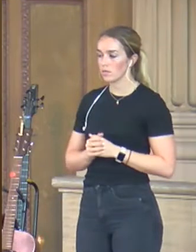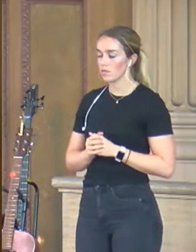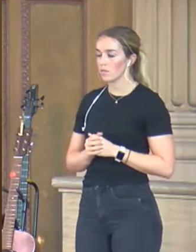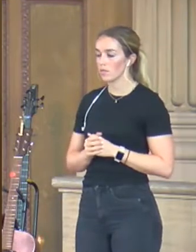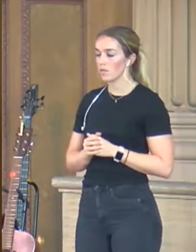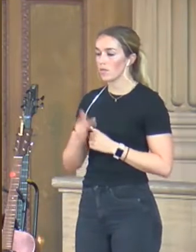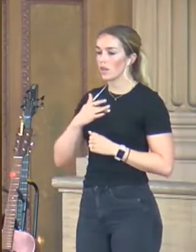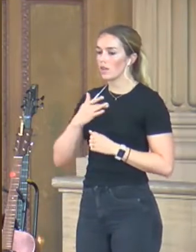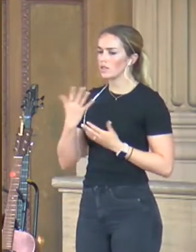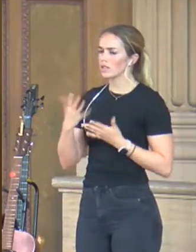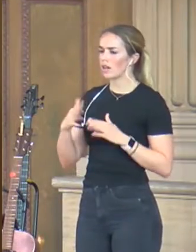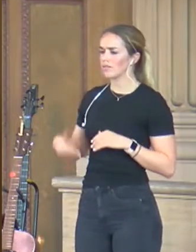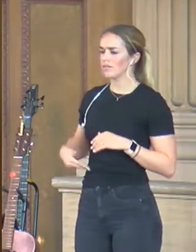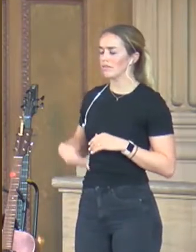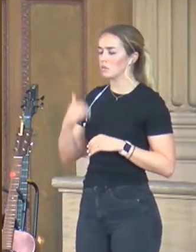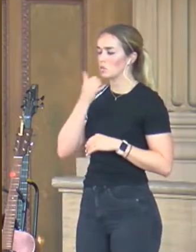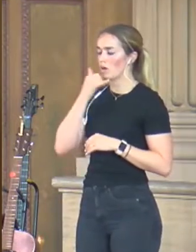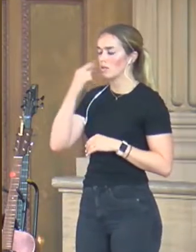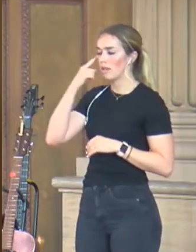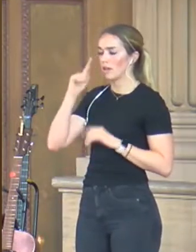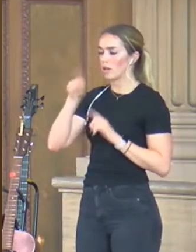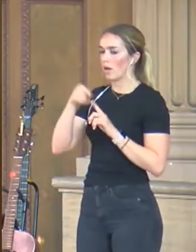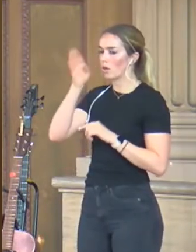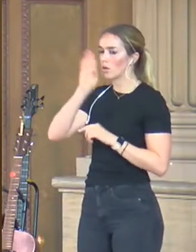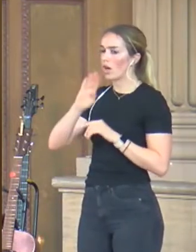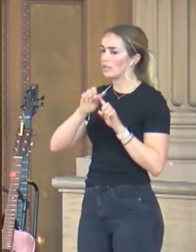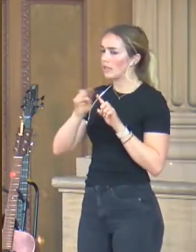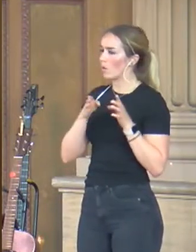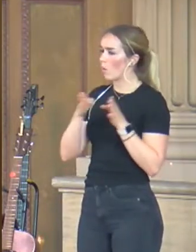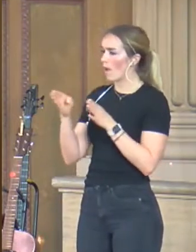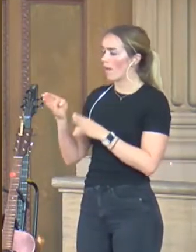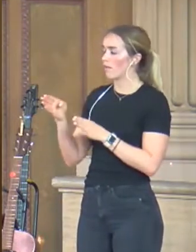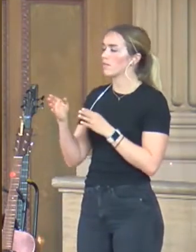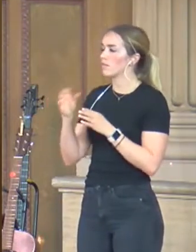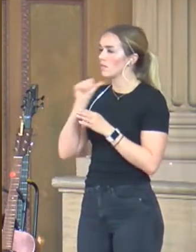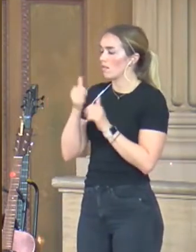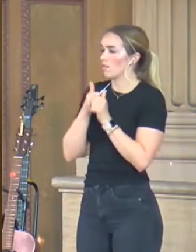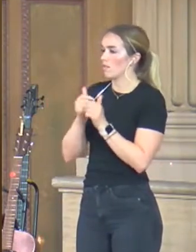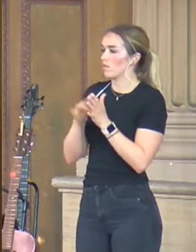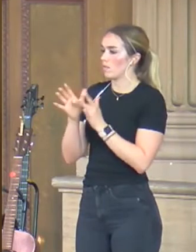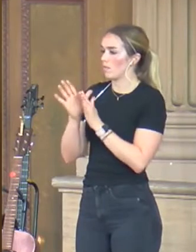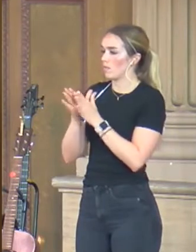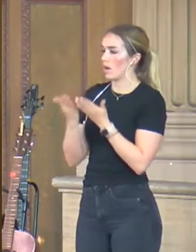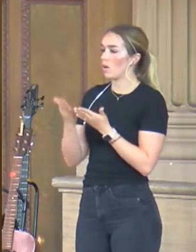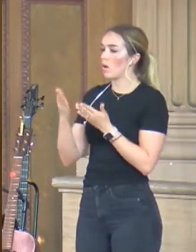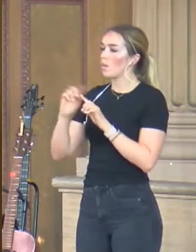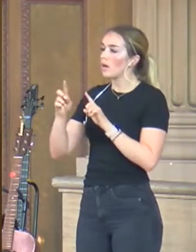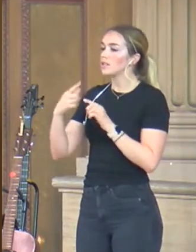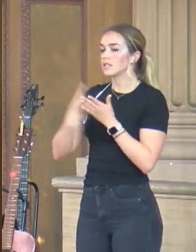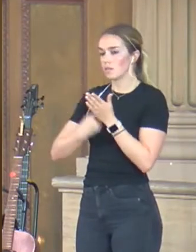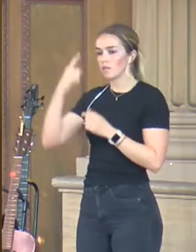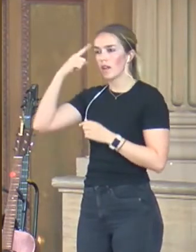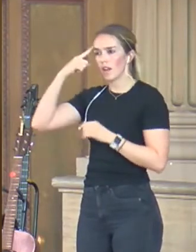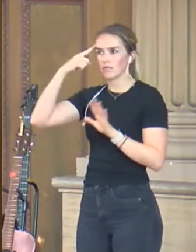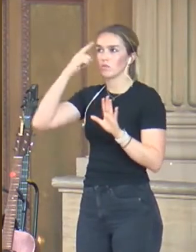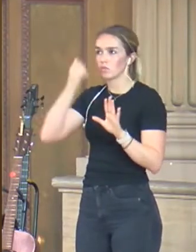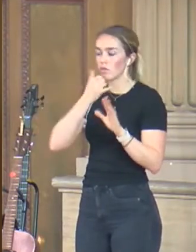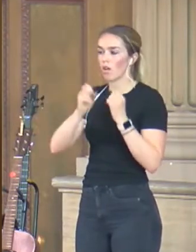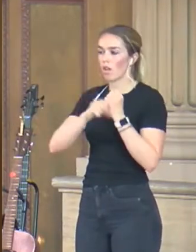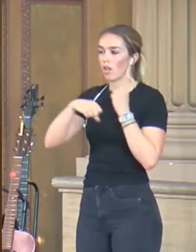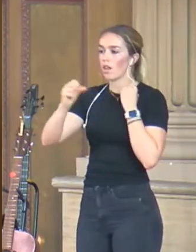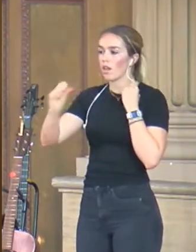It feels almost wrong to think thoughts like this about God. And sometimes when we pray like this, our thoughts will be wrong. They will be exaggerated. They